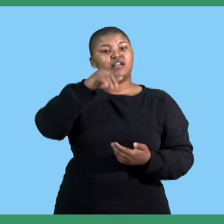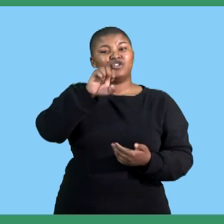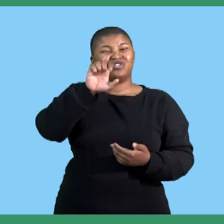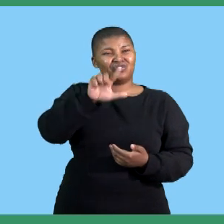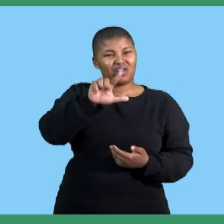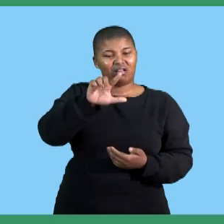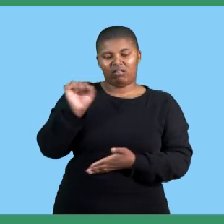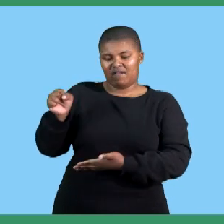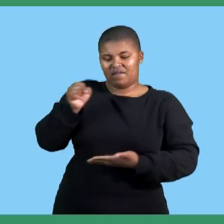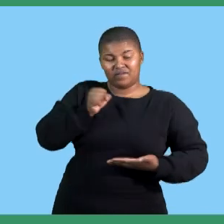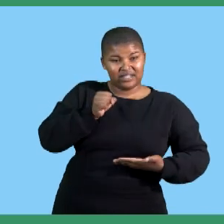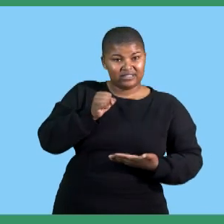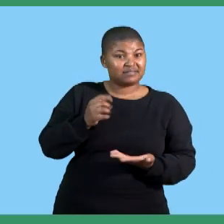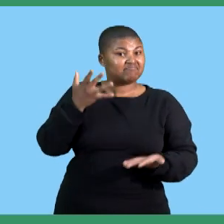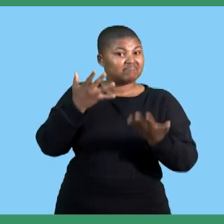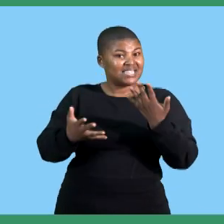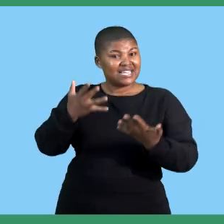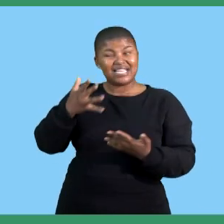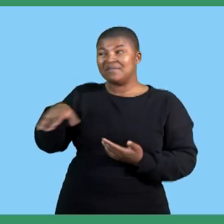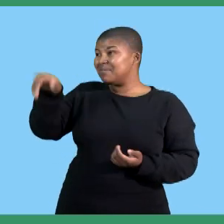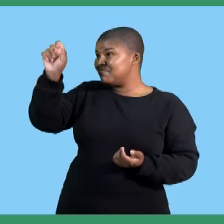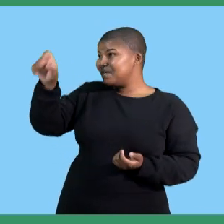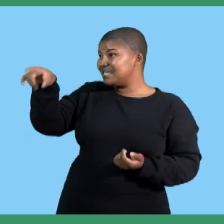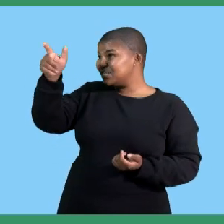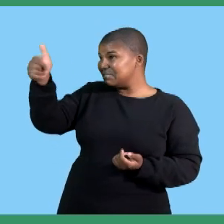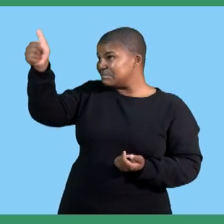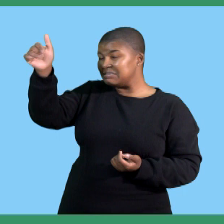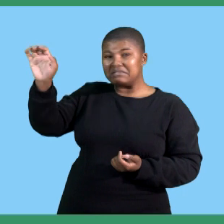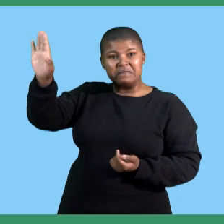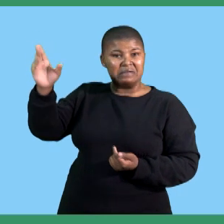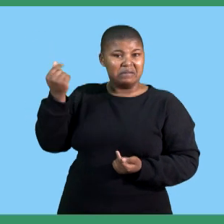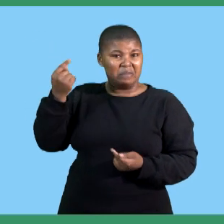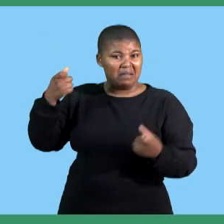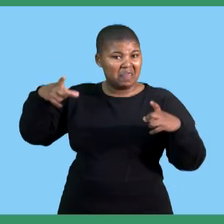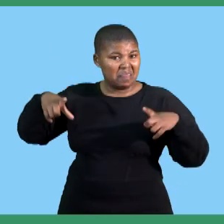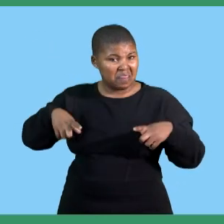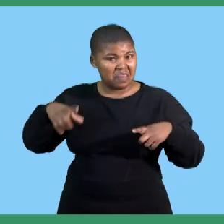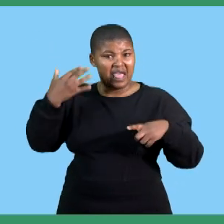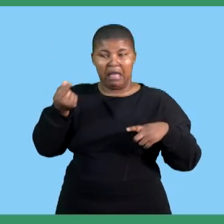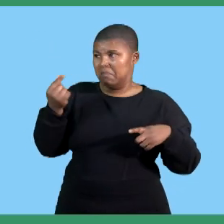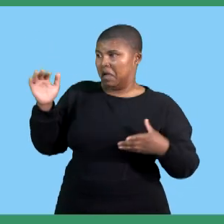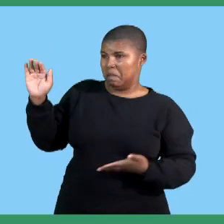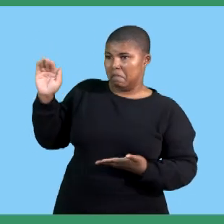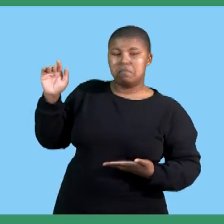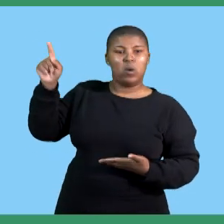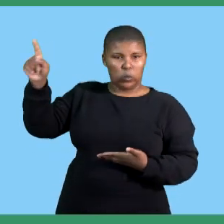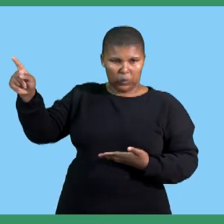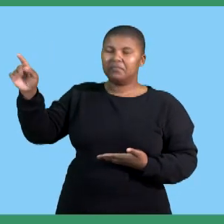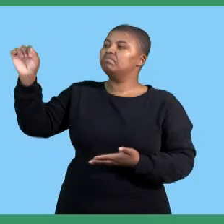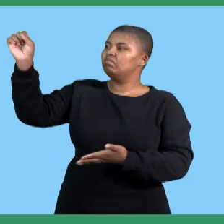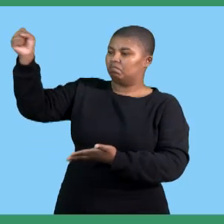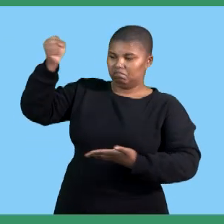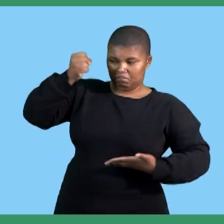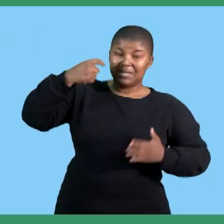entrepreneur offer financial help in exchange for a share in the business. So